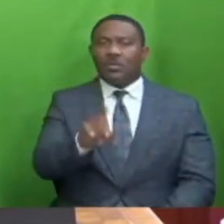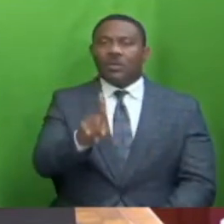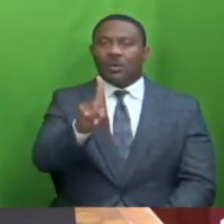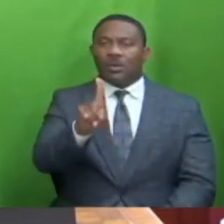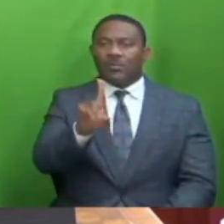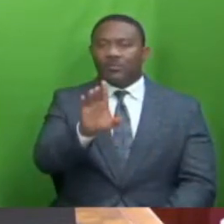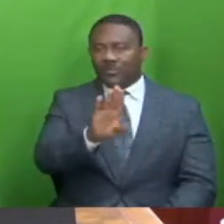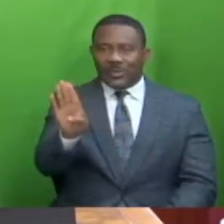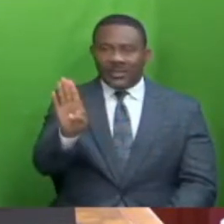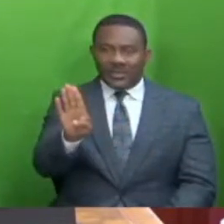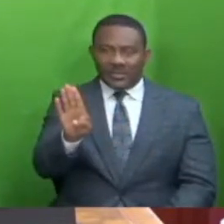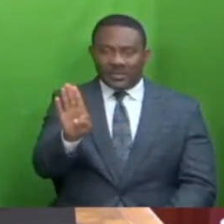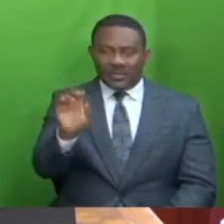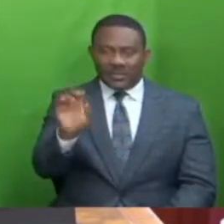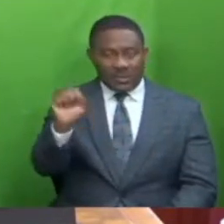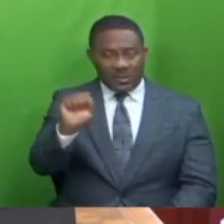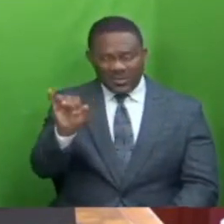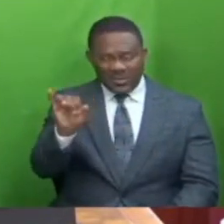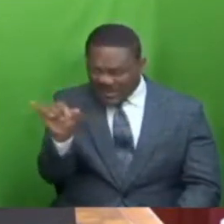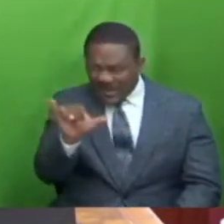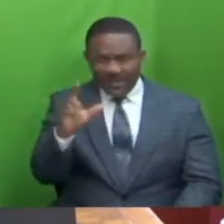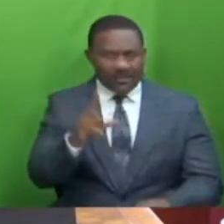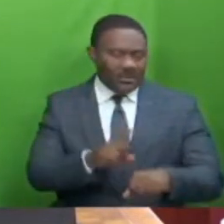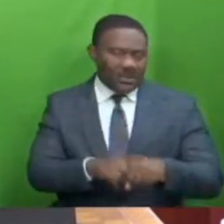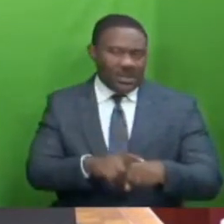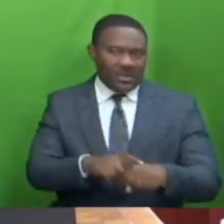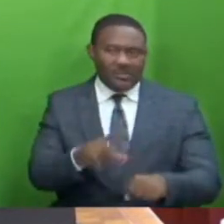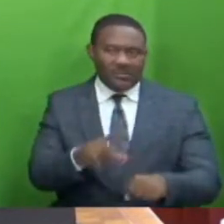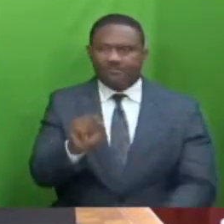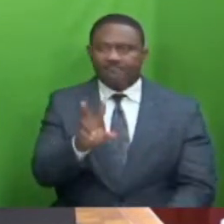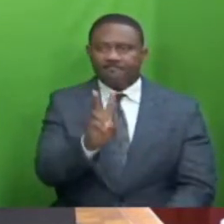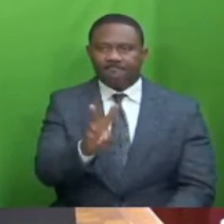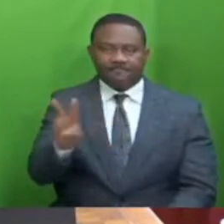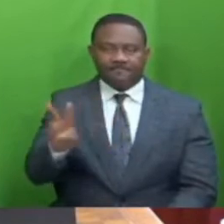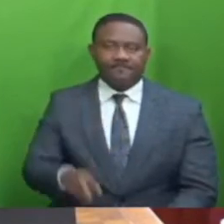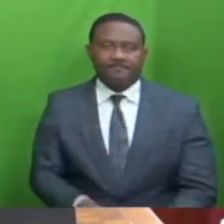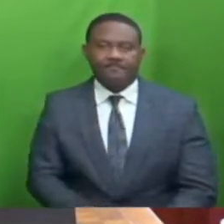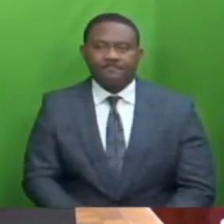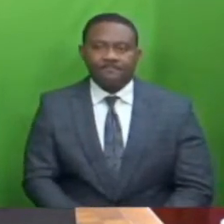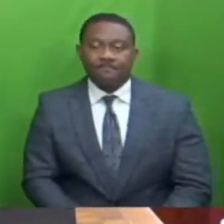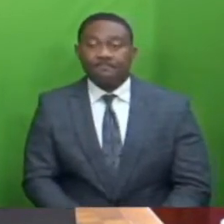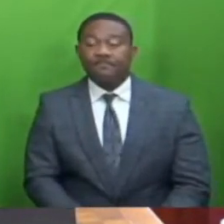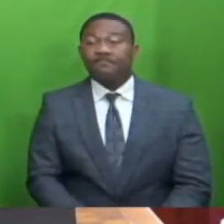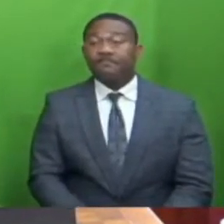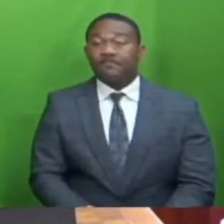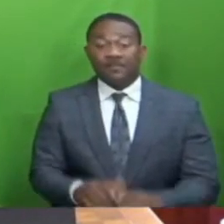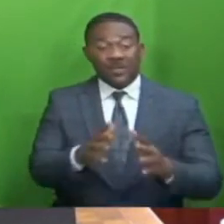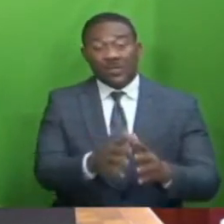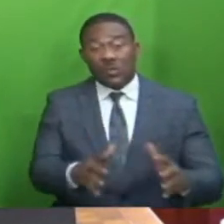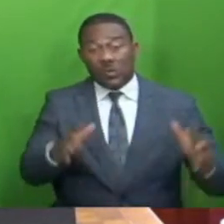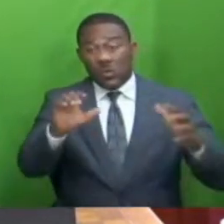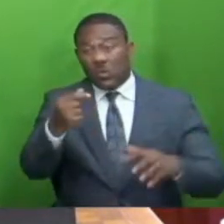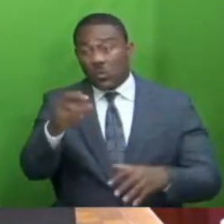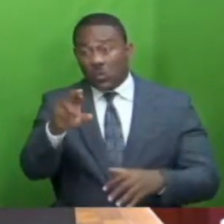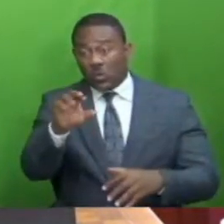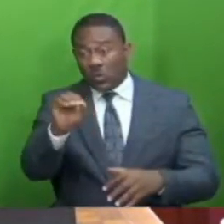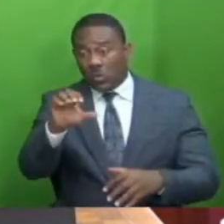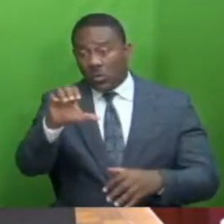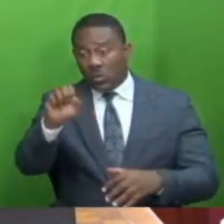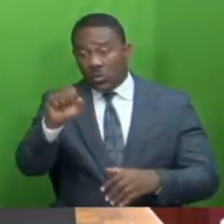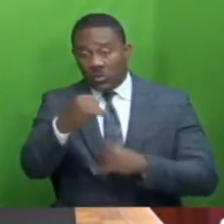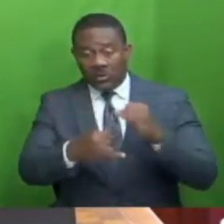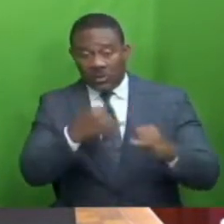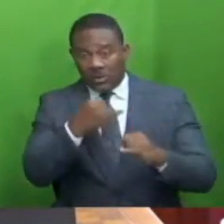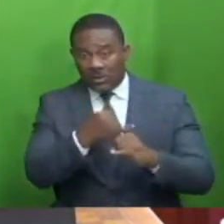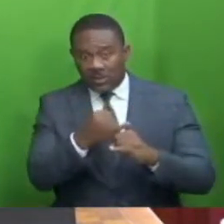billion for the same period, 2022. And gross international reserves dropped from $6.2